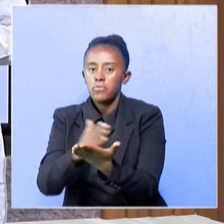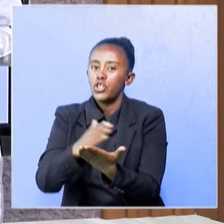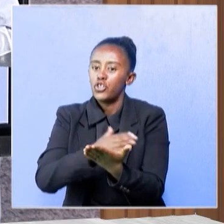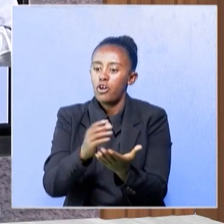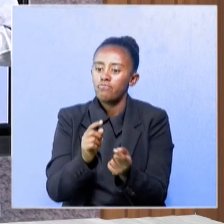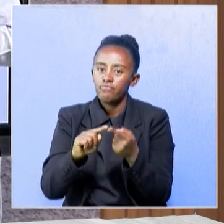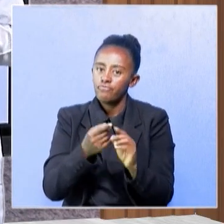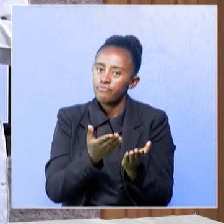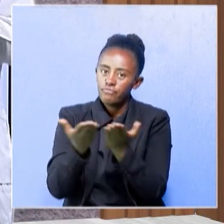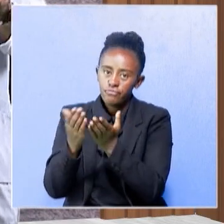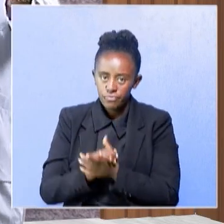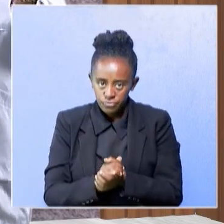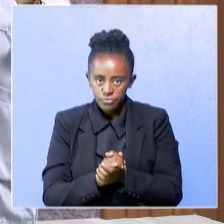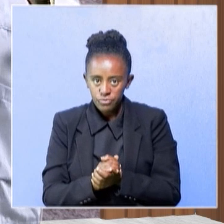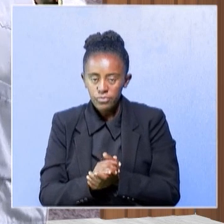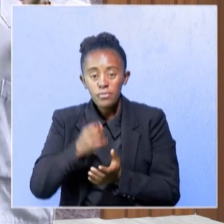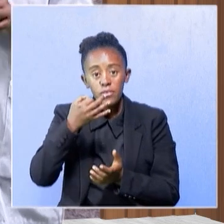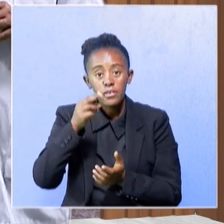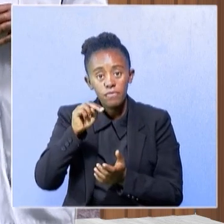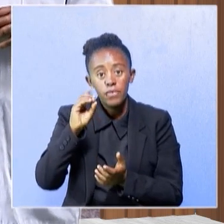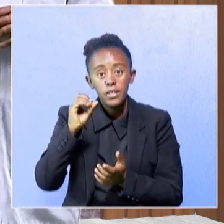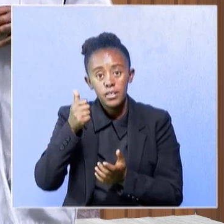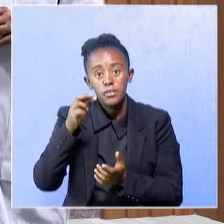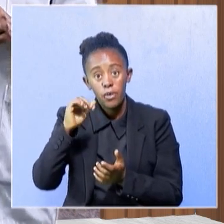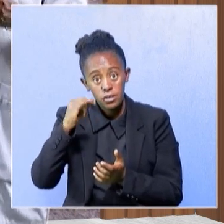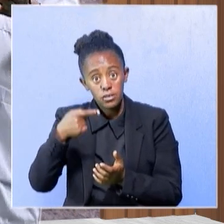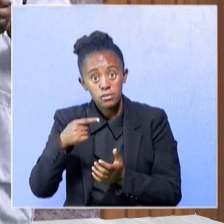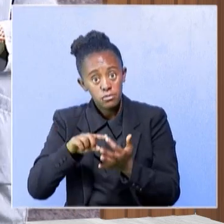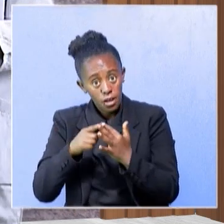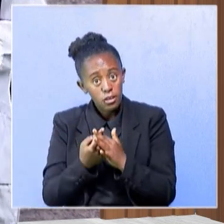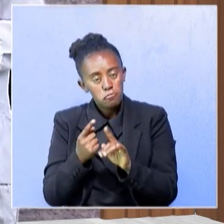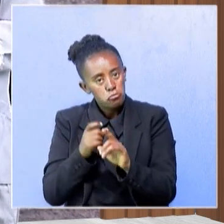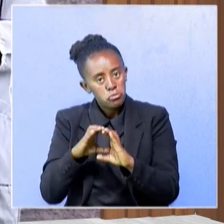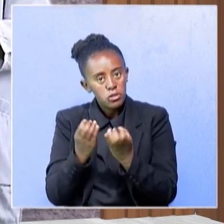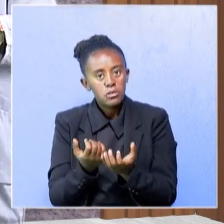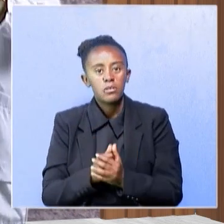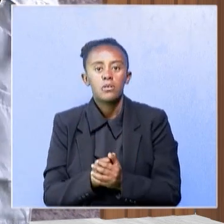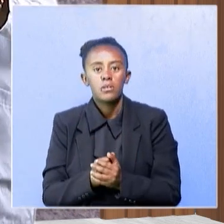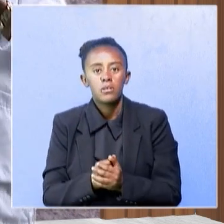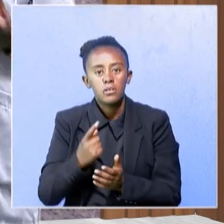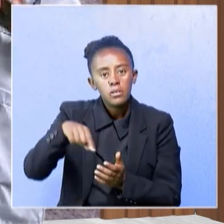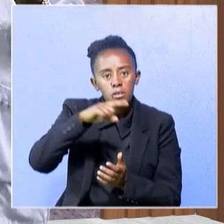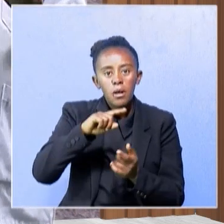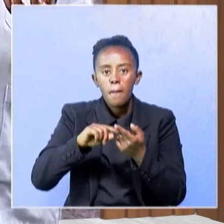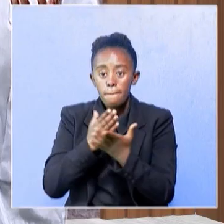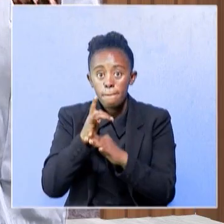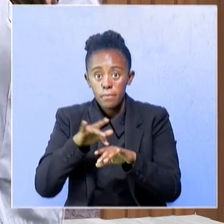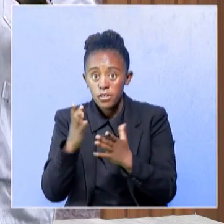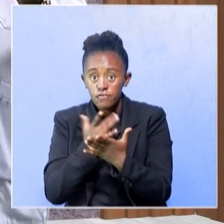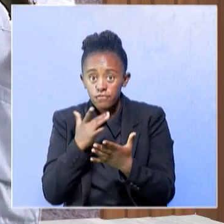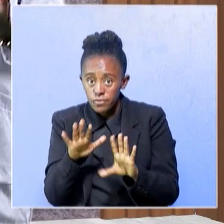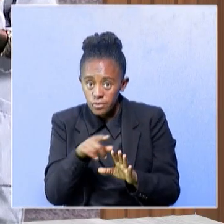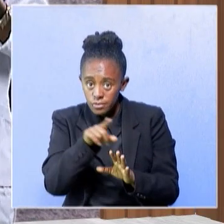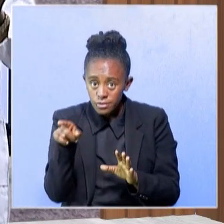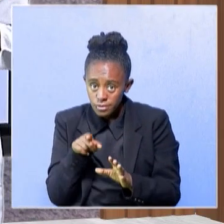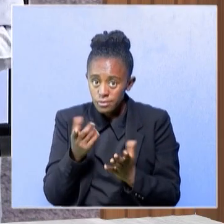burden. Yeah, therefore fundraising begins from there. That's it. How many of you are keen on and participate in such kind of activities